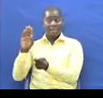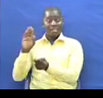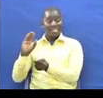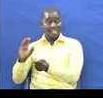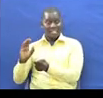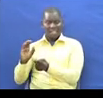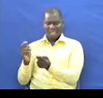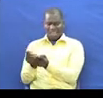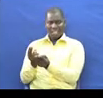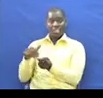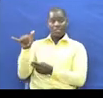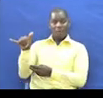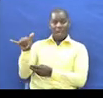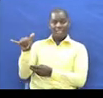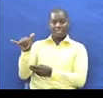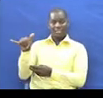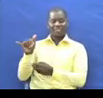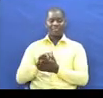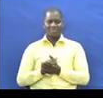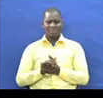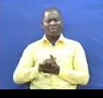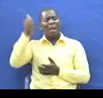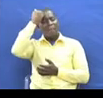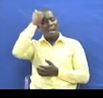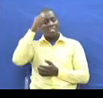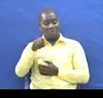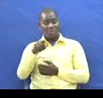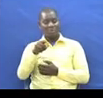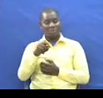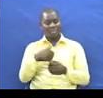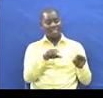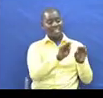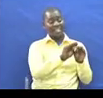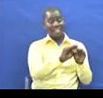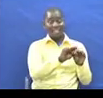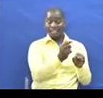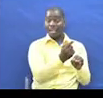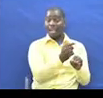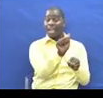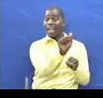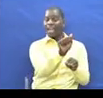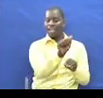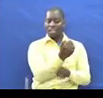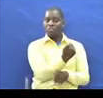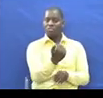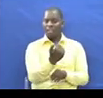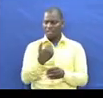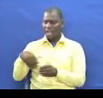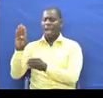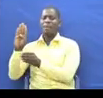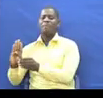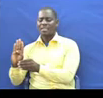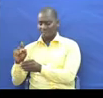related to y. Mind you, set A is the set of children, and that of B is